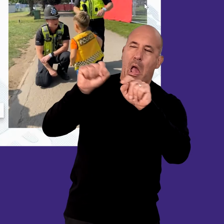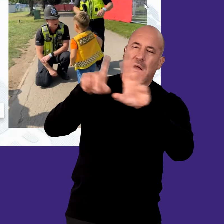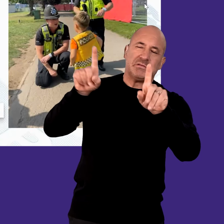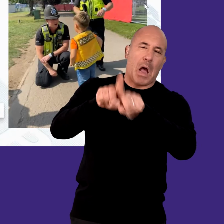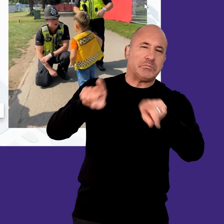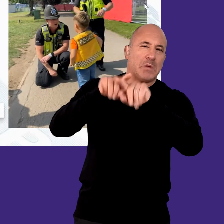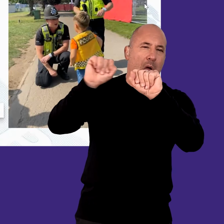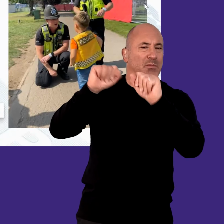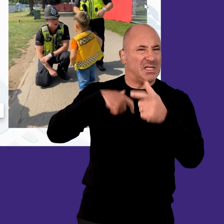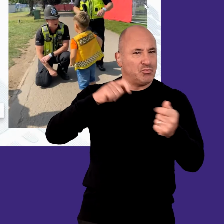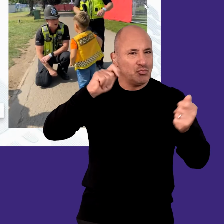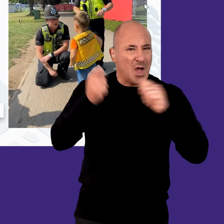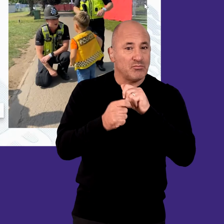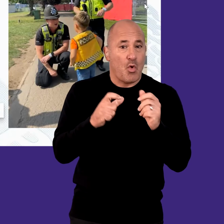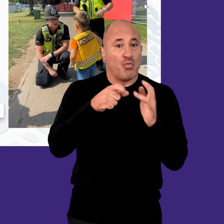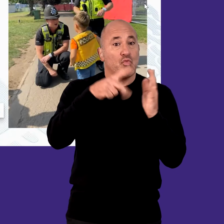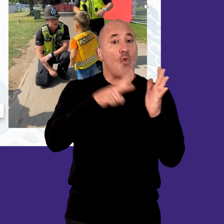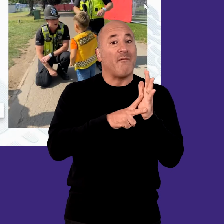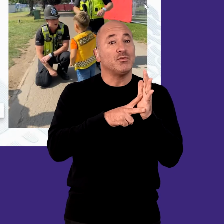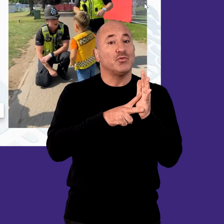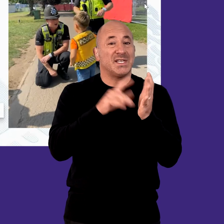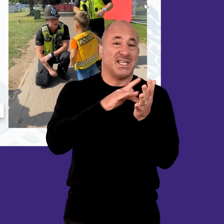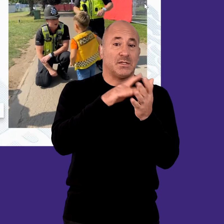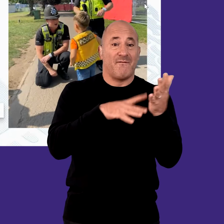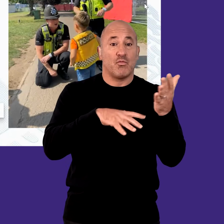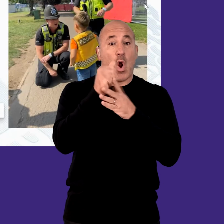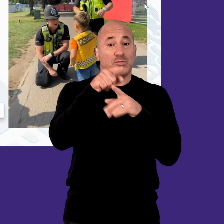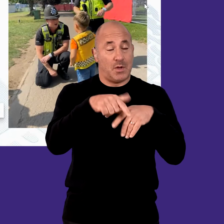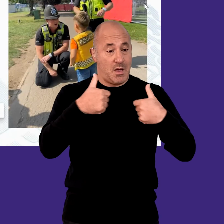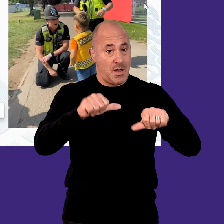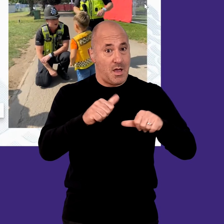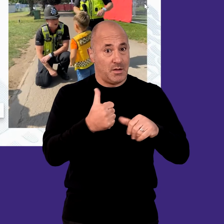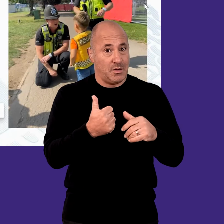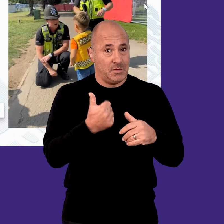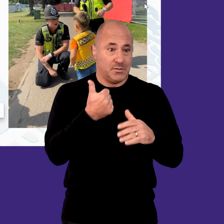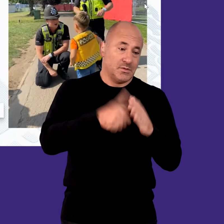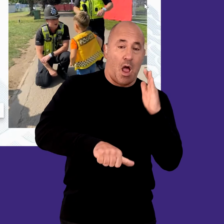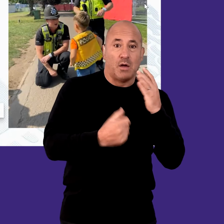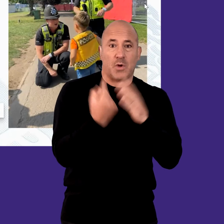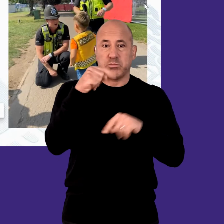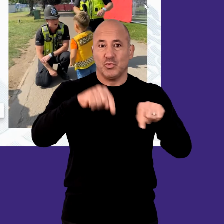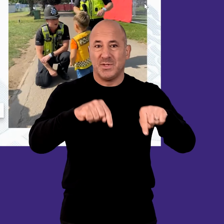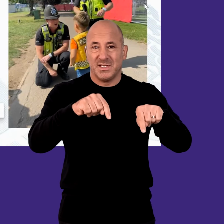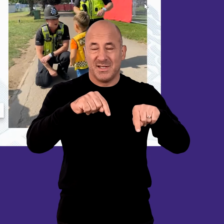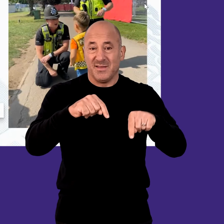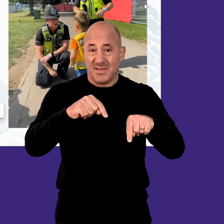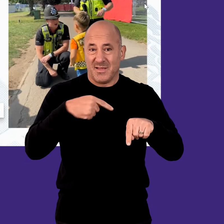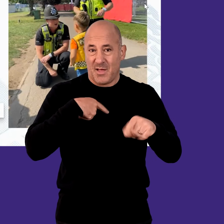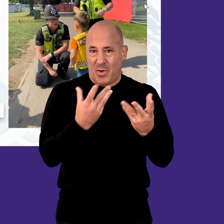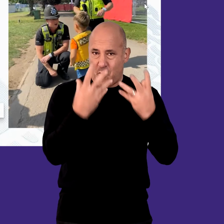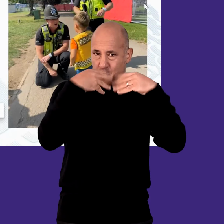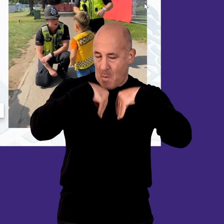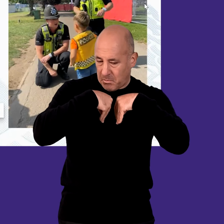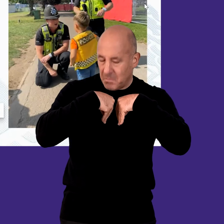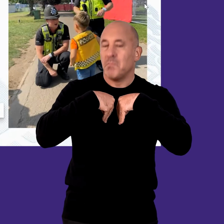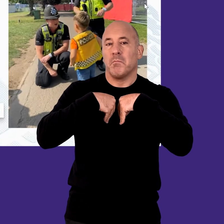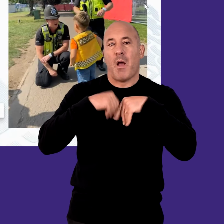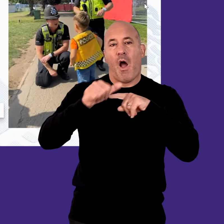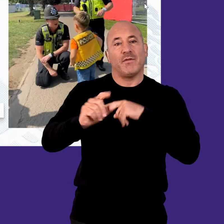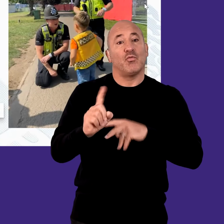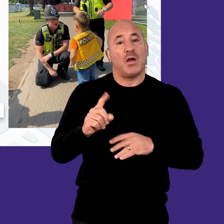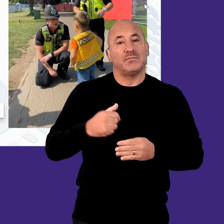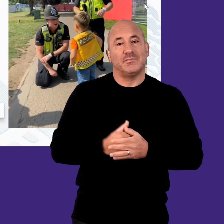that institutional police culture change. So Coventry City Culture was the opportunity and the start of things. It's what we then take away and do